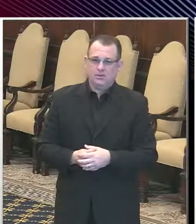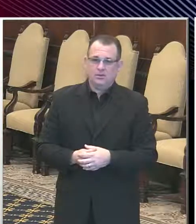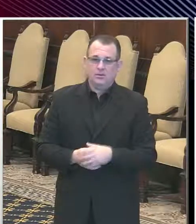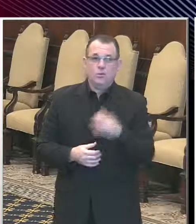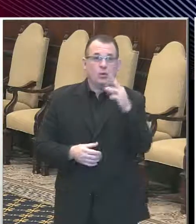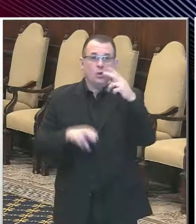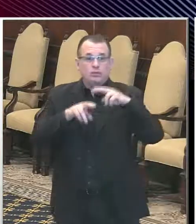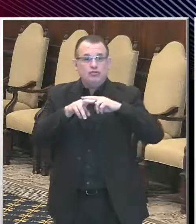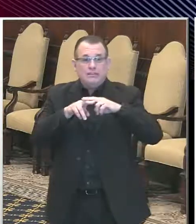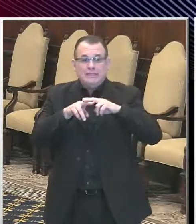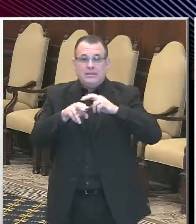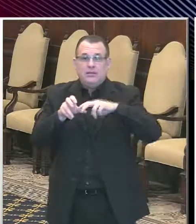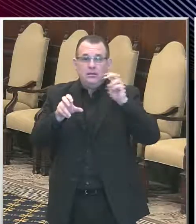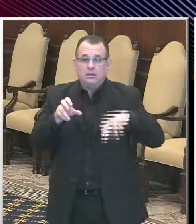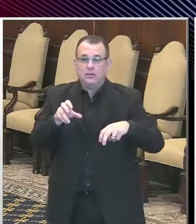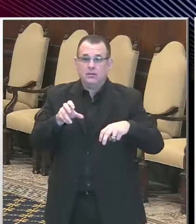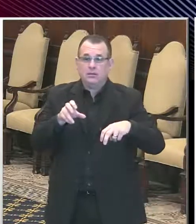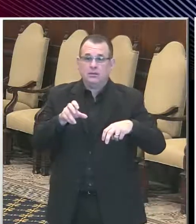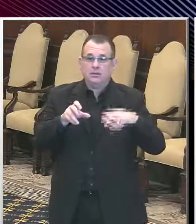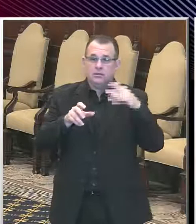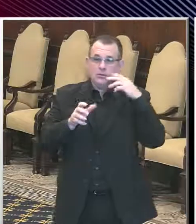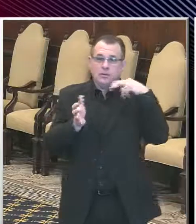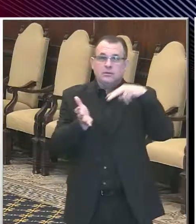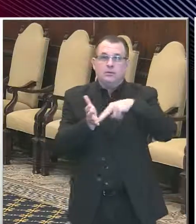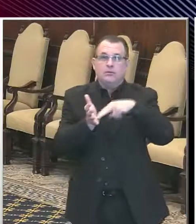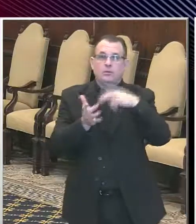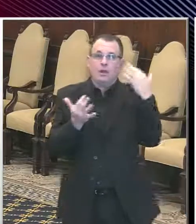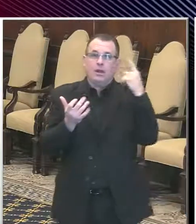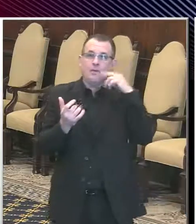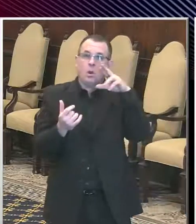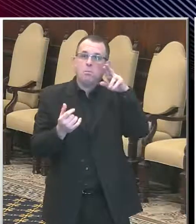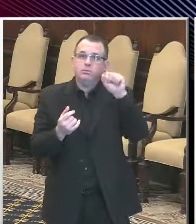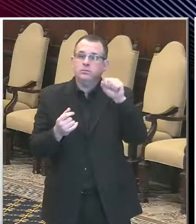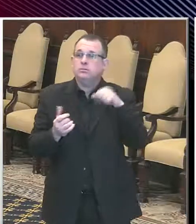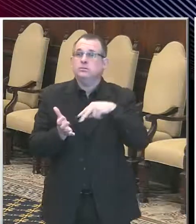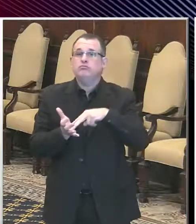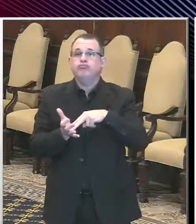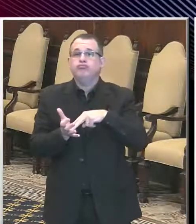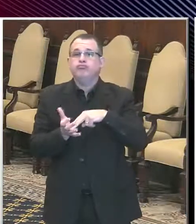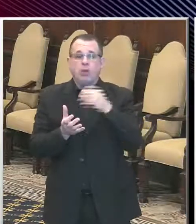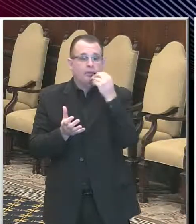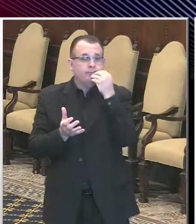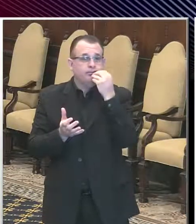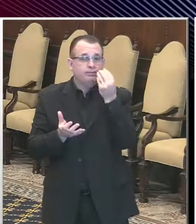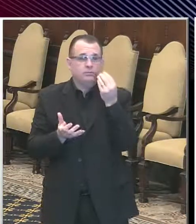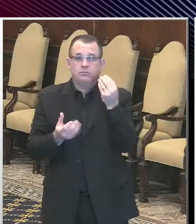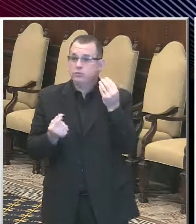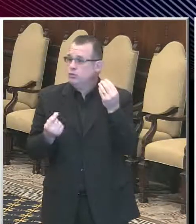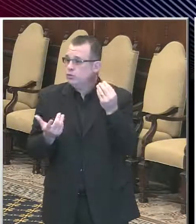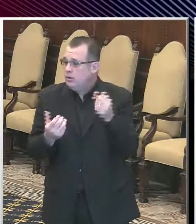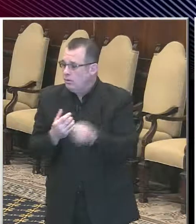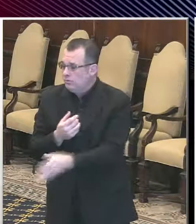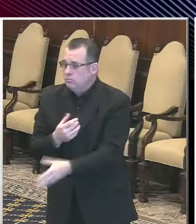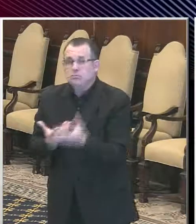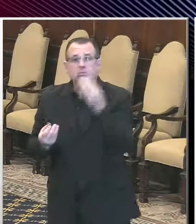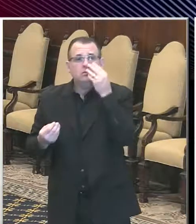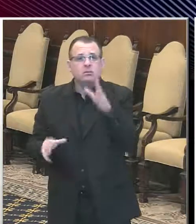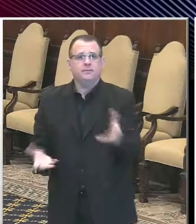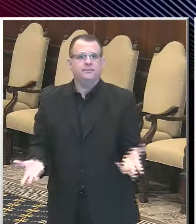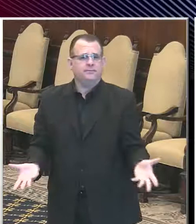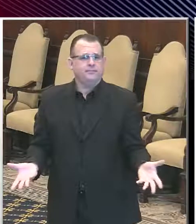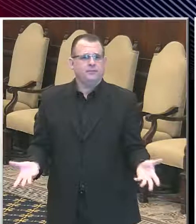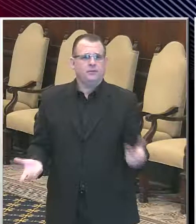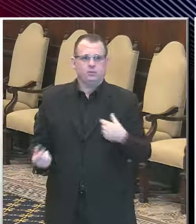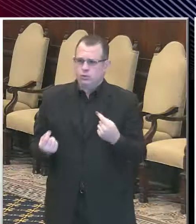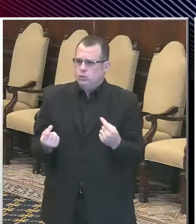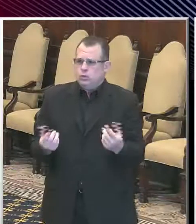potato chips and you just finish the last chip, throwing it on the ground is irresponsible. And if everybody does that, or a lot of people do that, it gets worse and